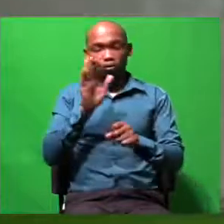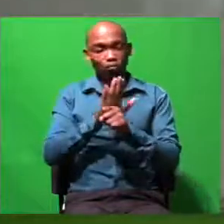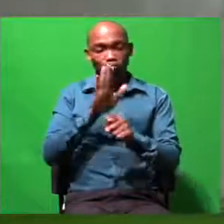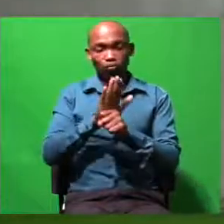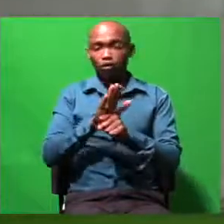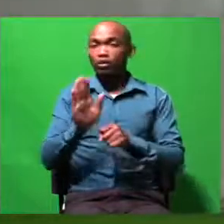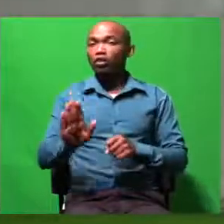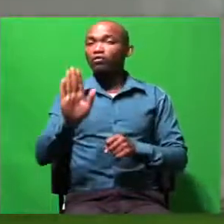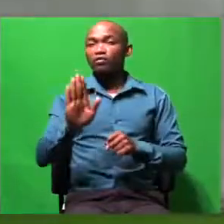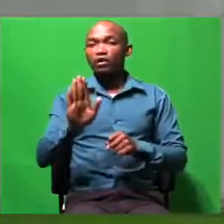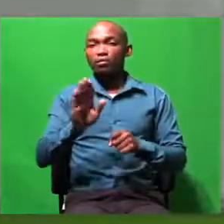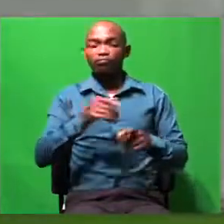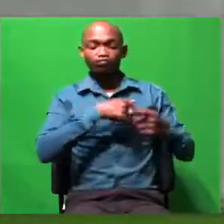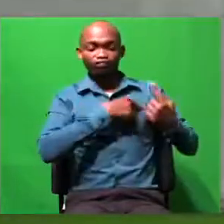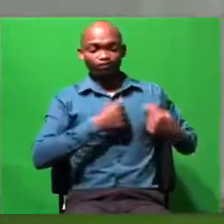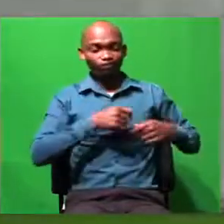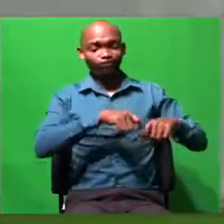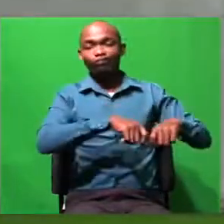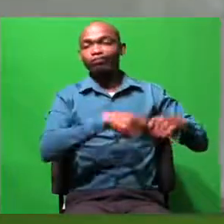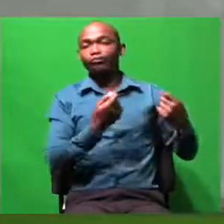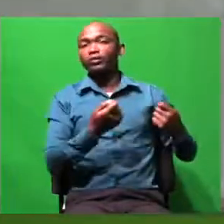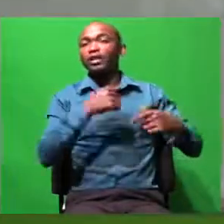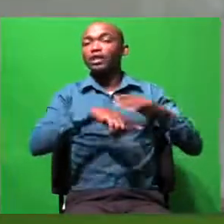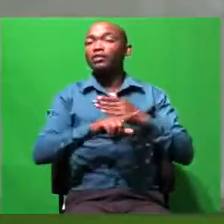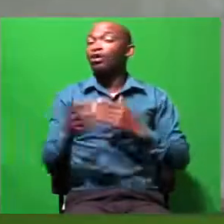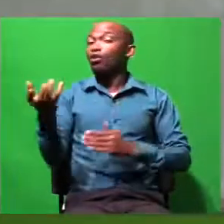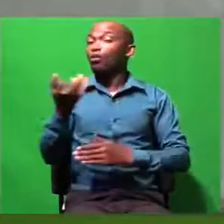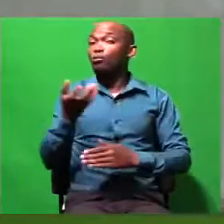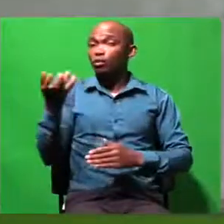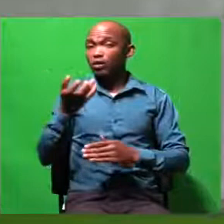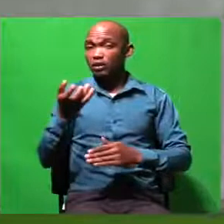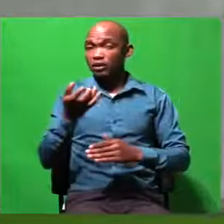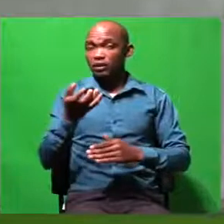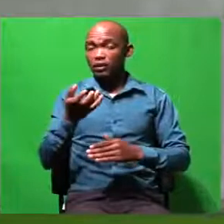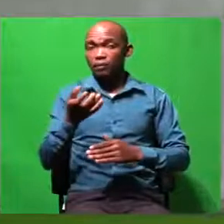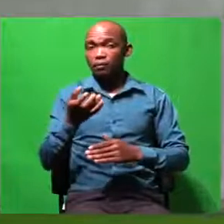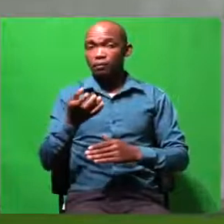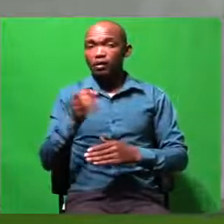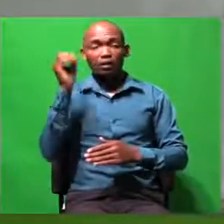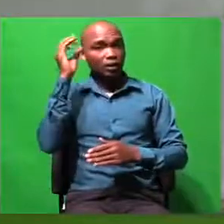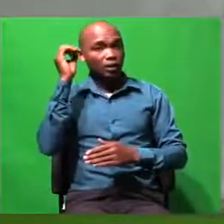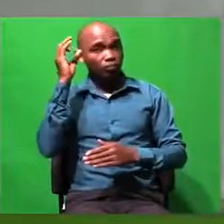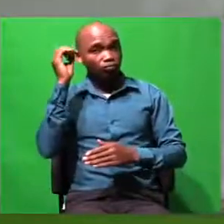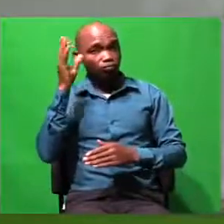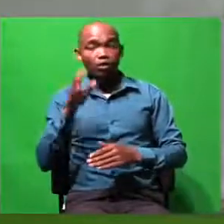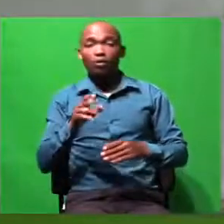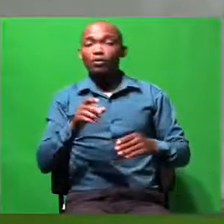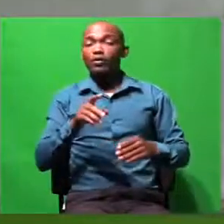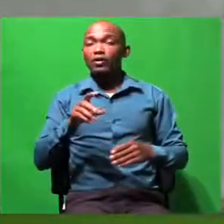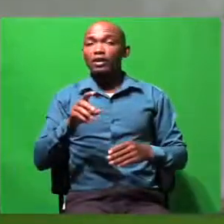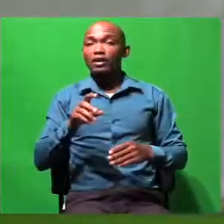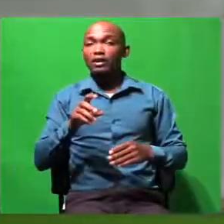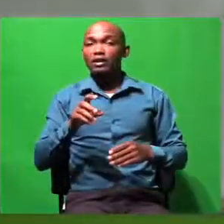them are disappointed. They are disappointed in the communities. They are suffering with these diseases.